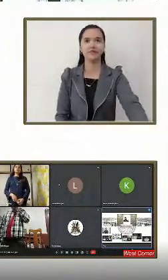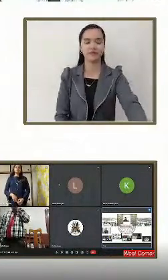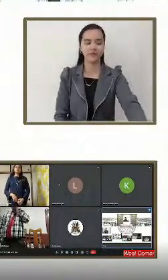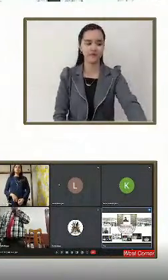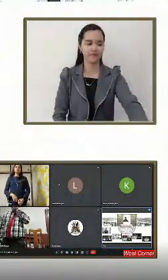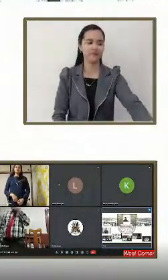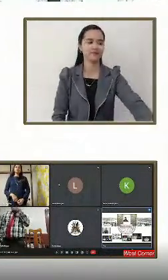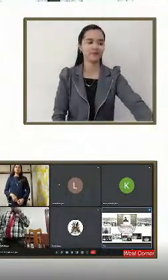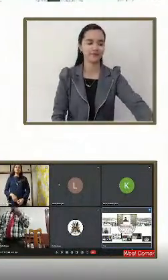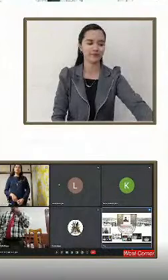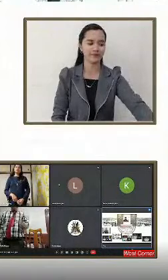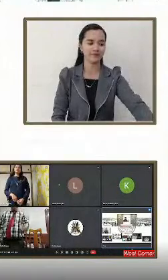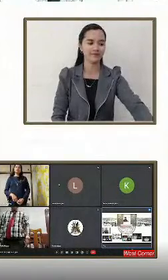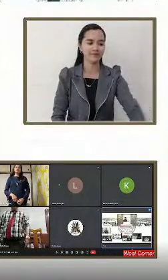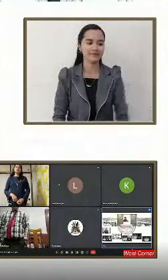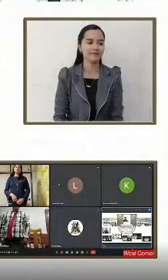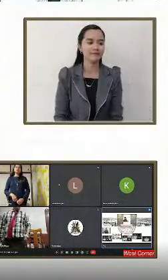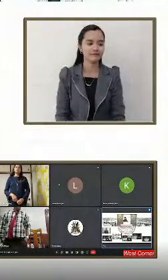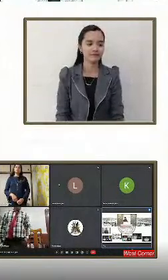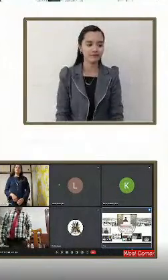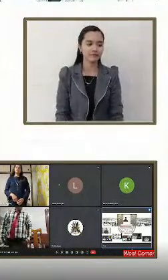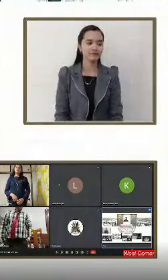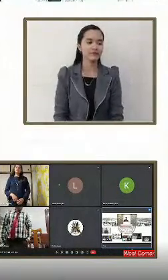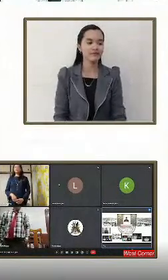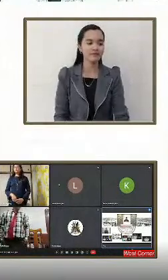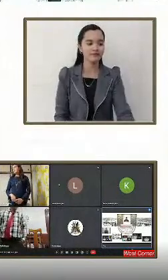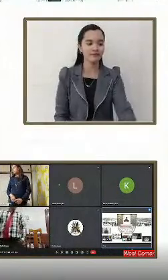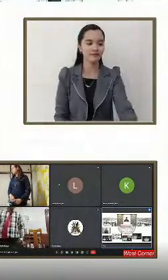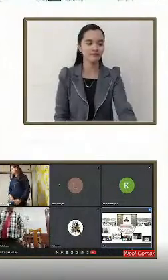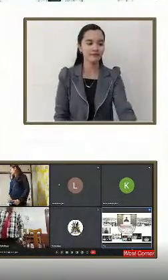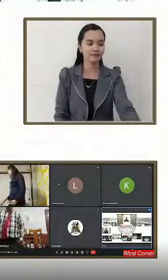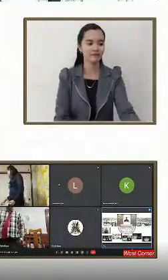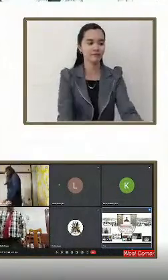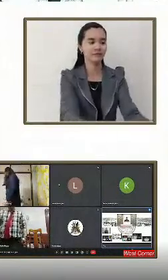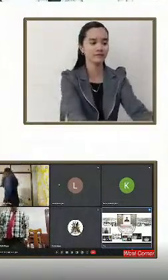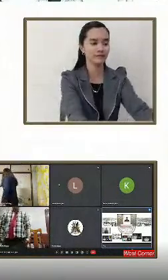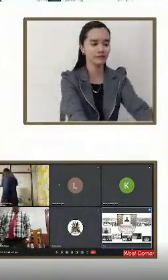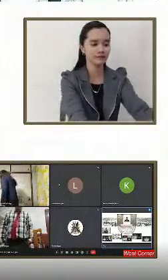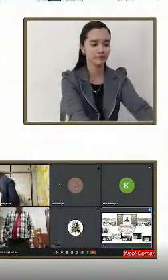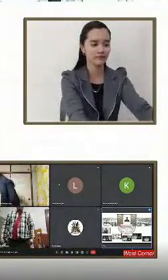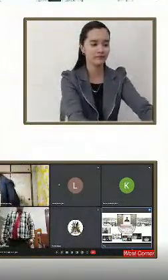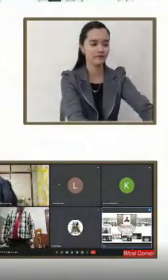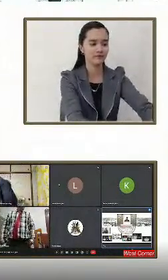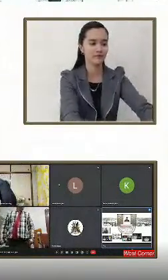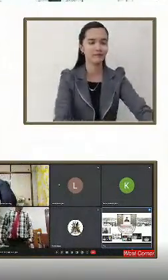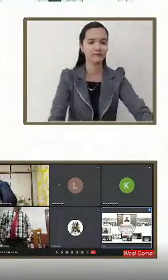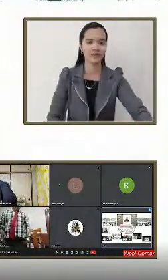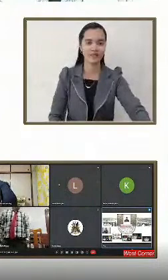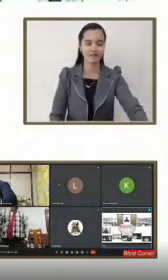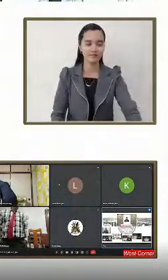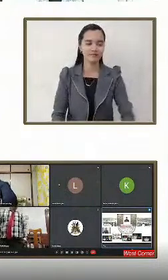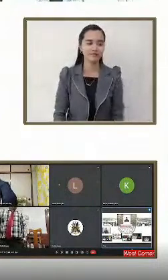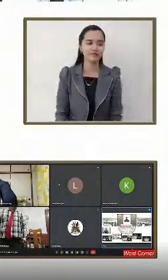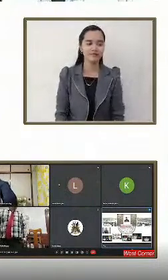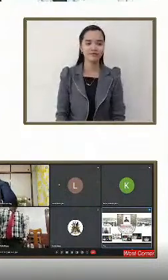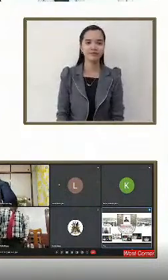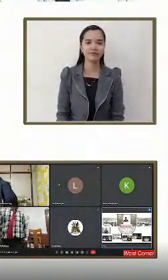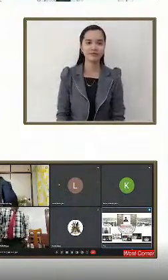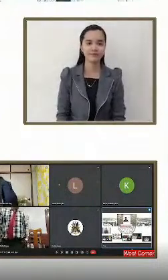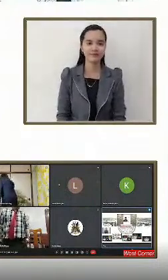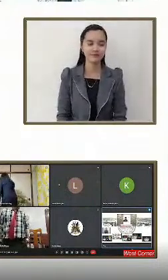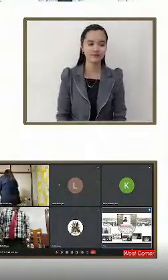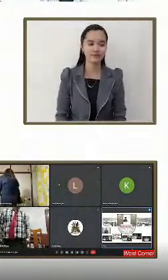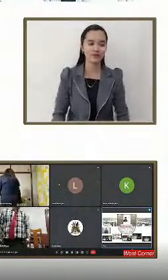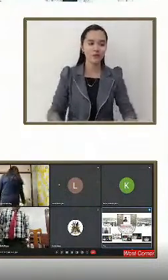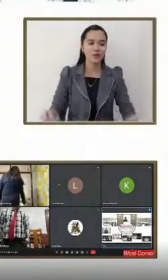ng Wonderful Grace of Jesus. Are you ready to sing? Amen! On the first dance, everybody